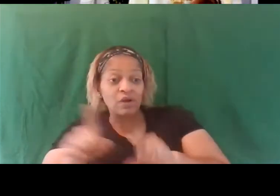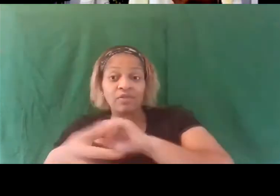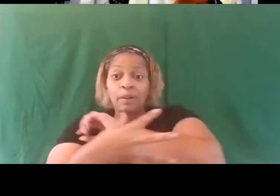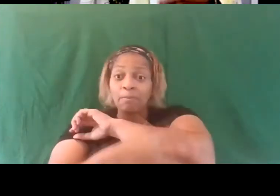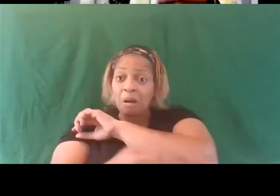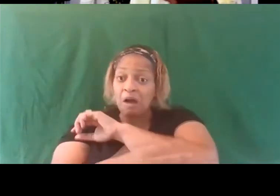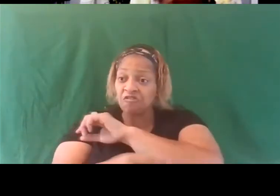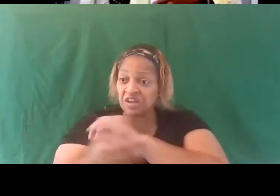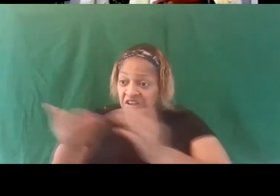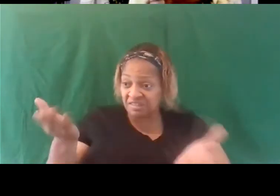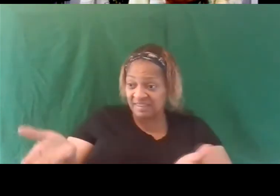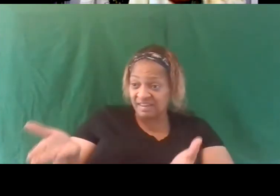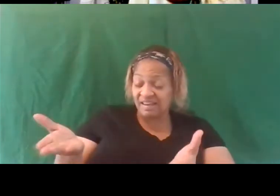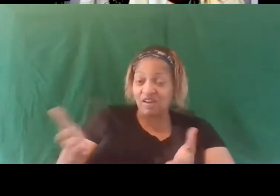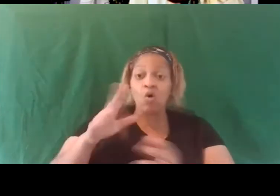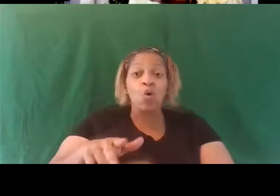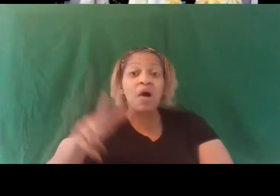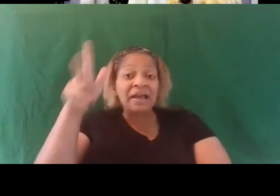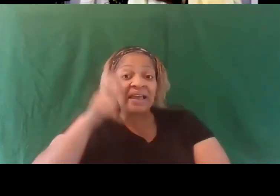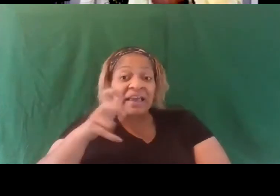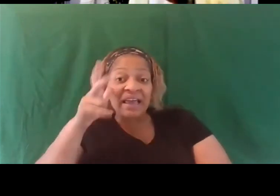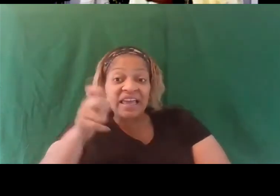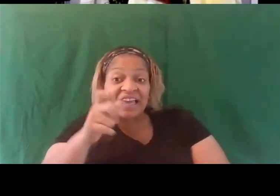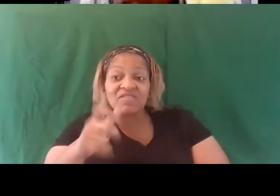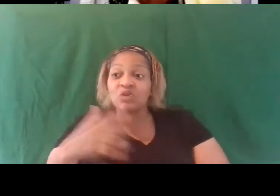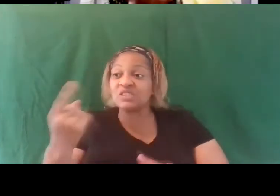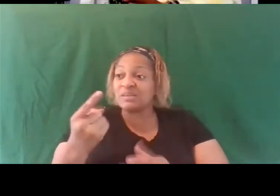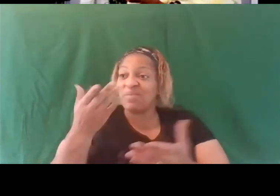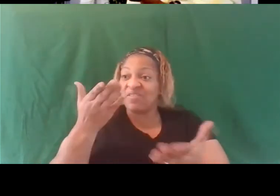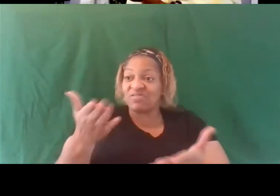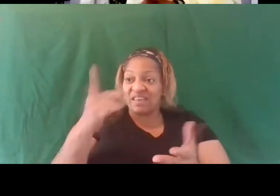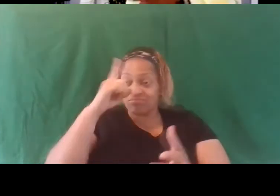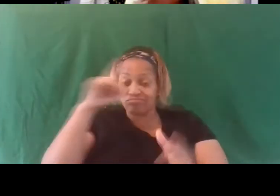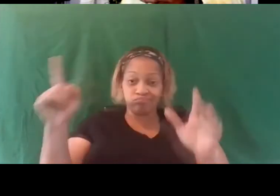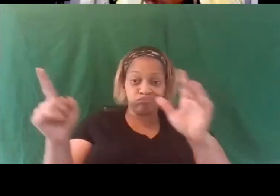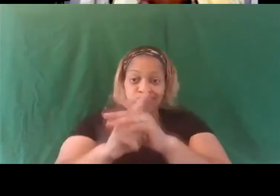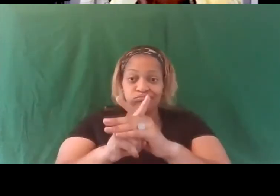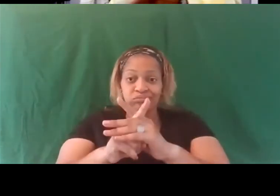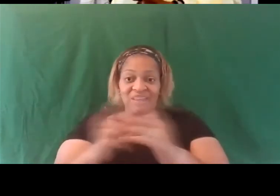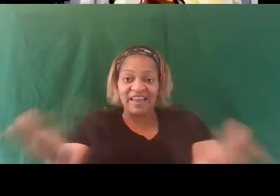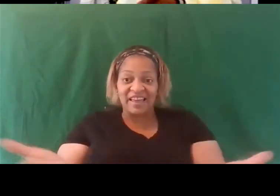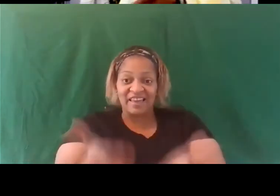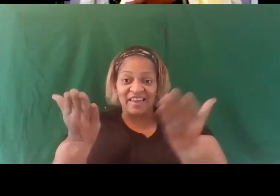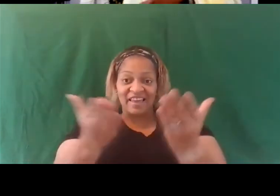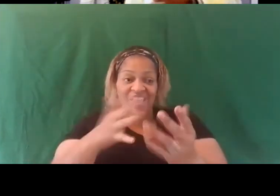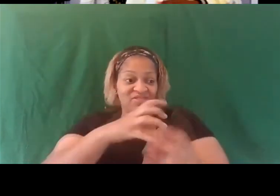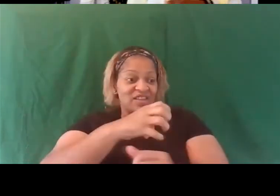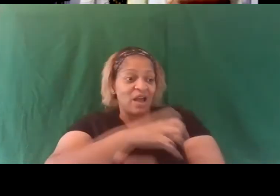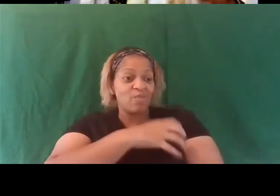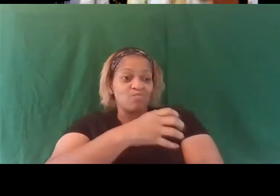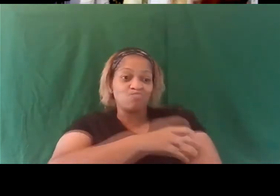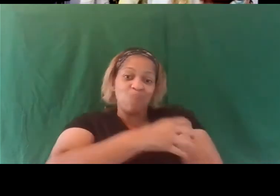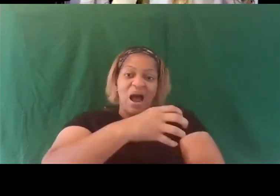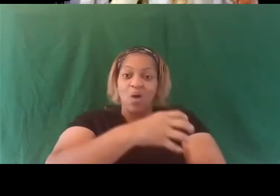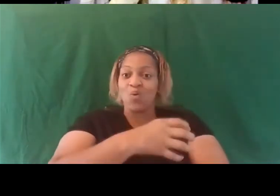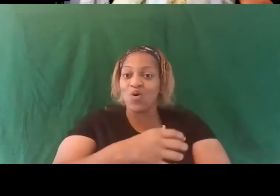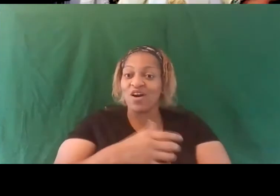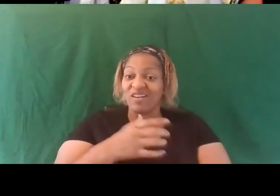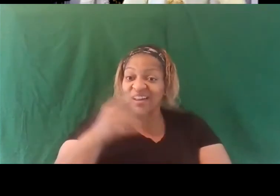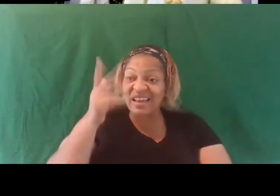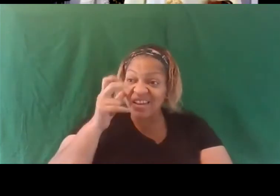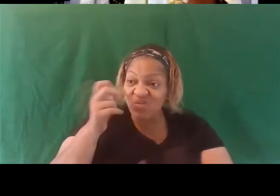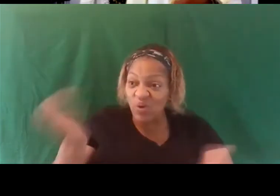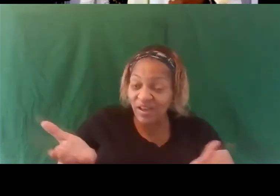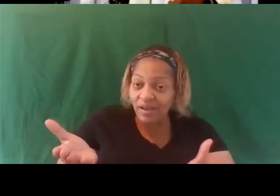agreeing that evil is something that exists as a power in and of itself? What